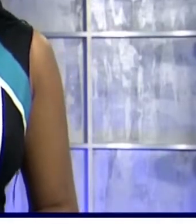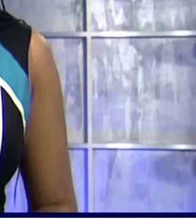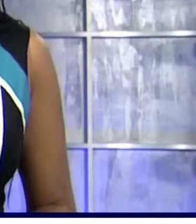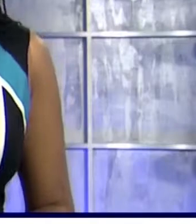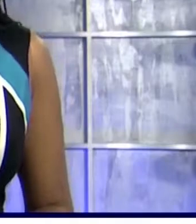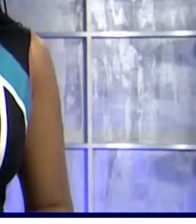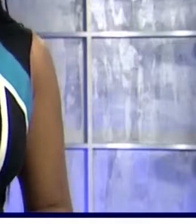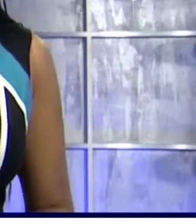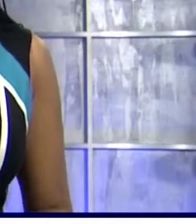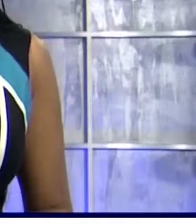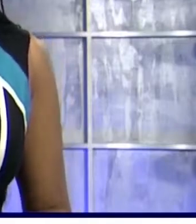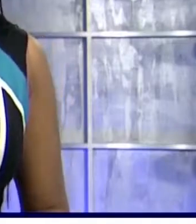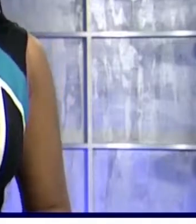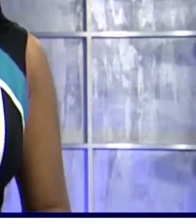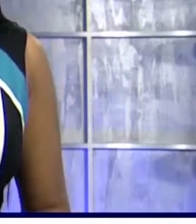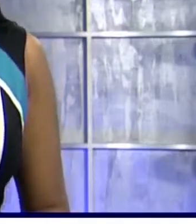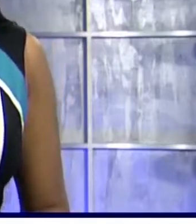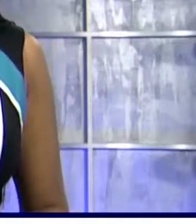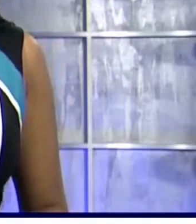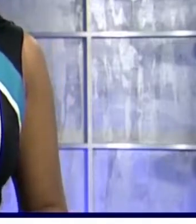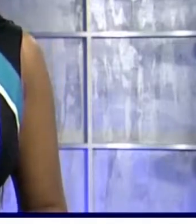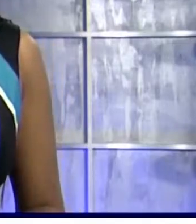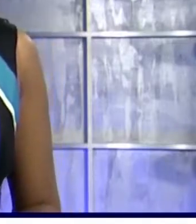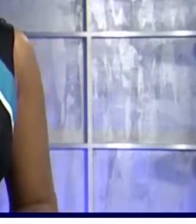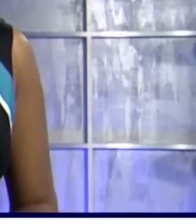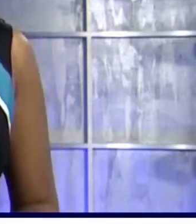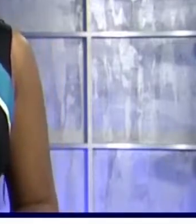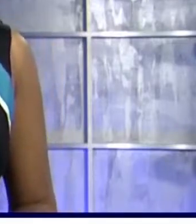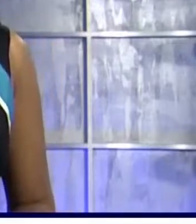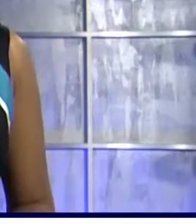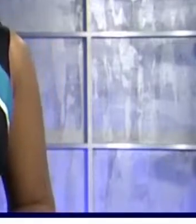Premiership despite going down to Wales in Game 3.